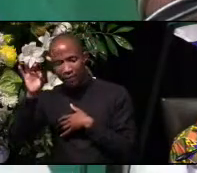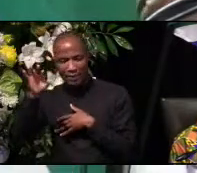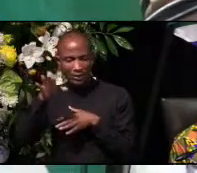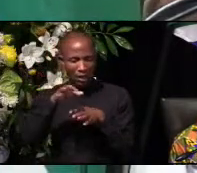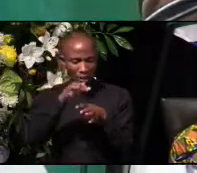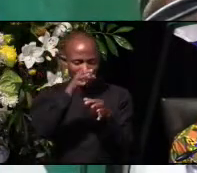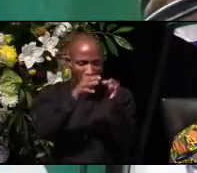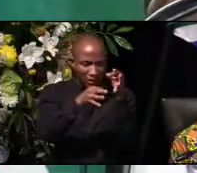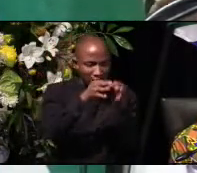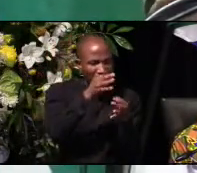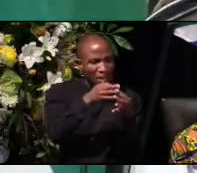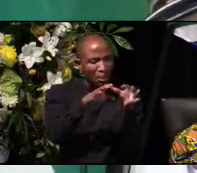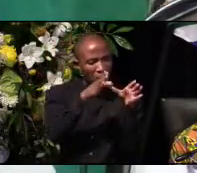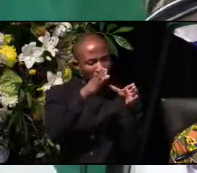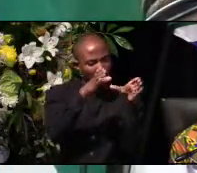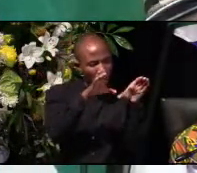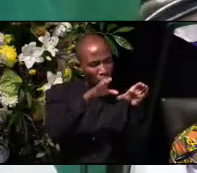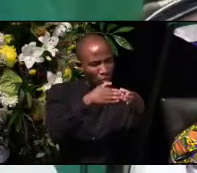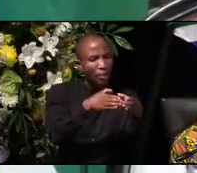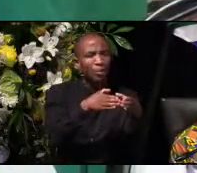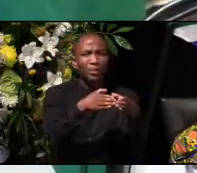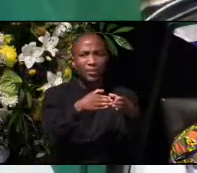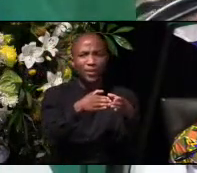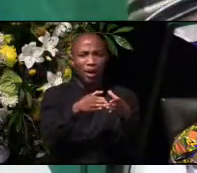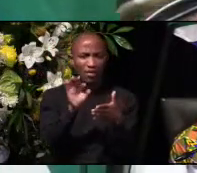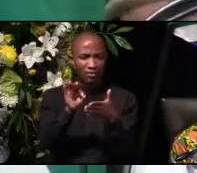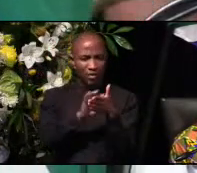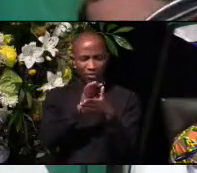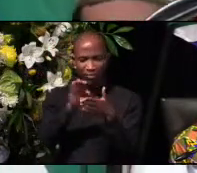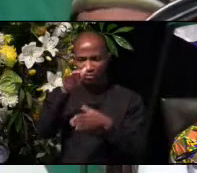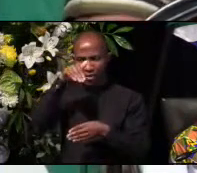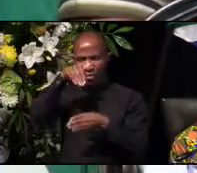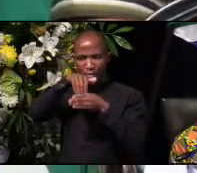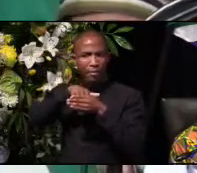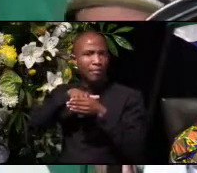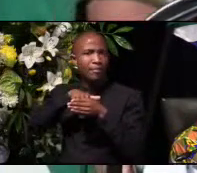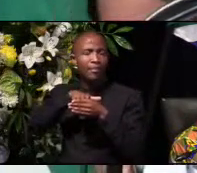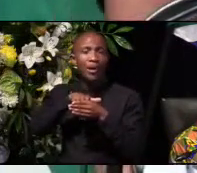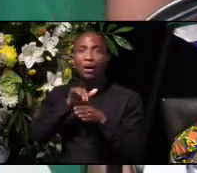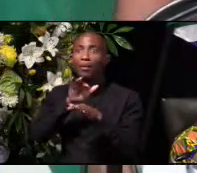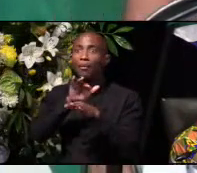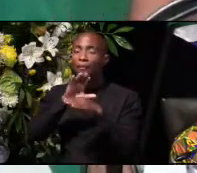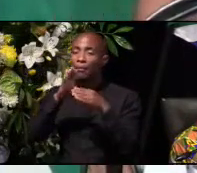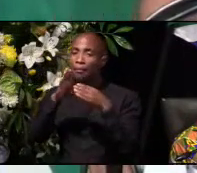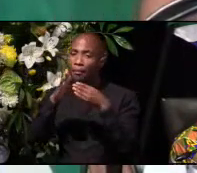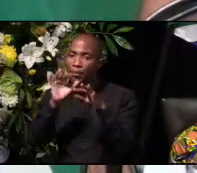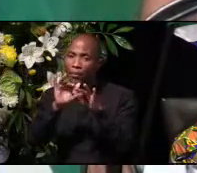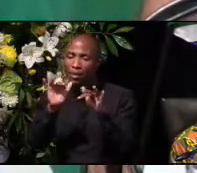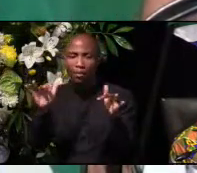system the people participating even in elections the numbers have gone down